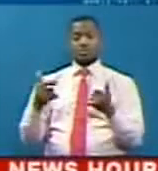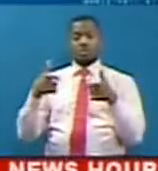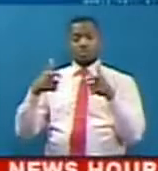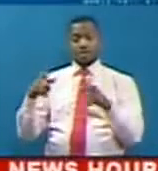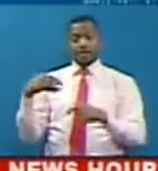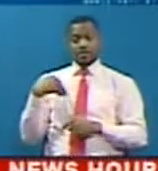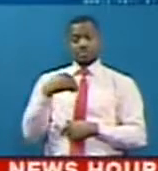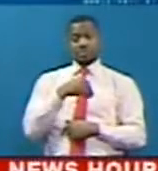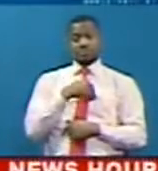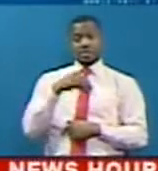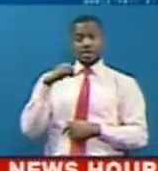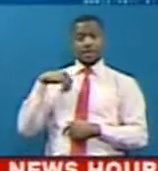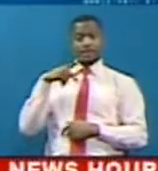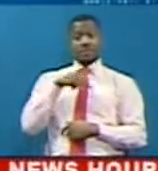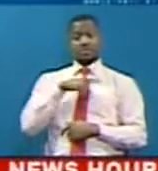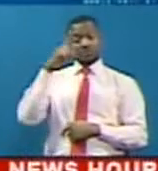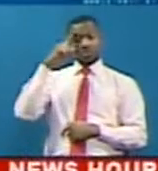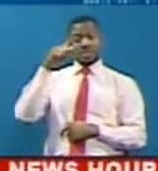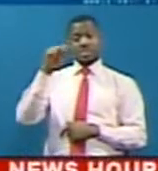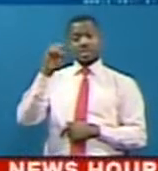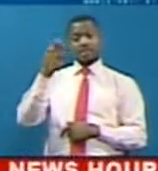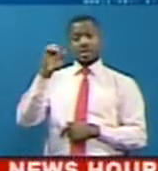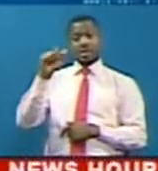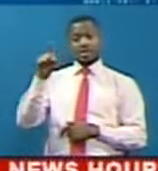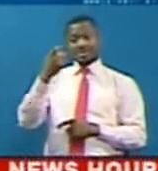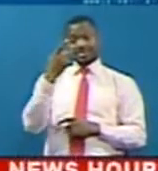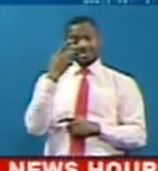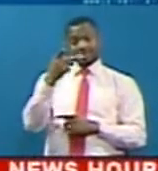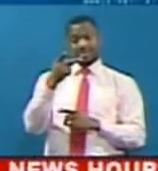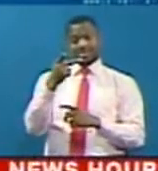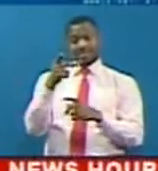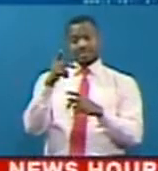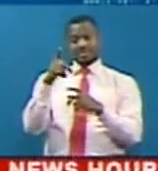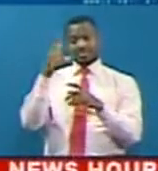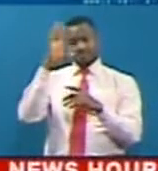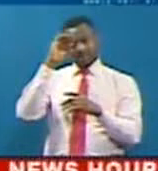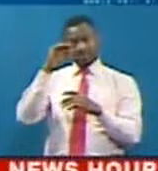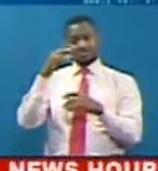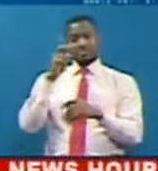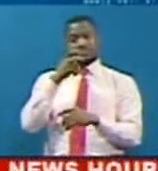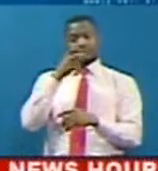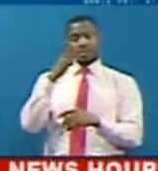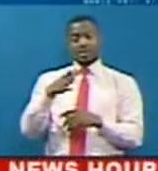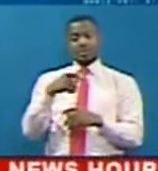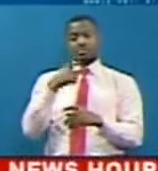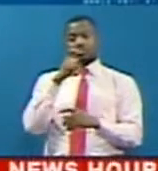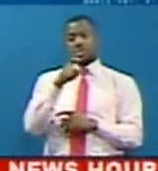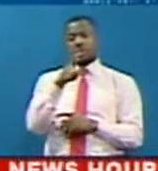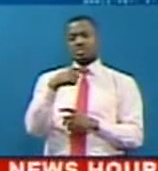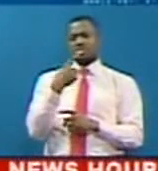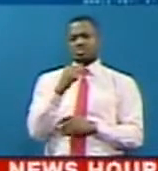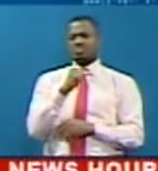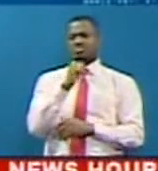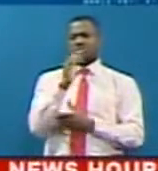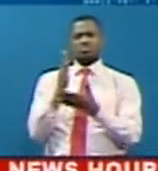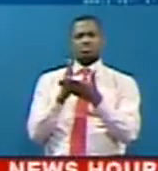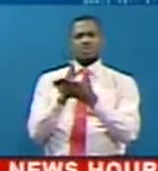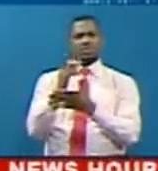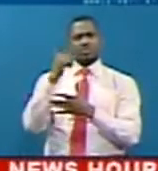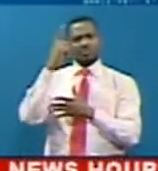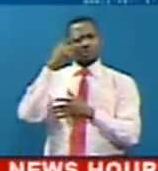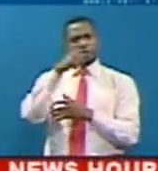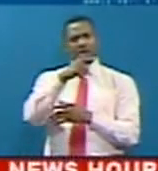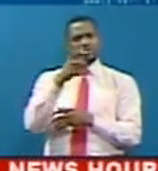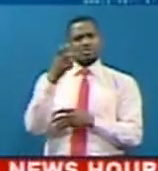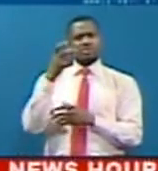The Member of Parliament for Tamale North, as you saw earlier there, Mr. Alhassan Suhiyini, says it is unfair for the First